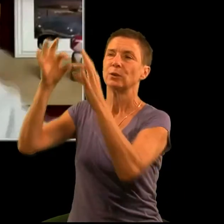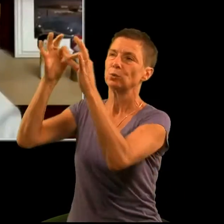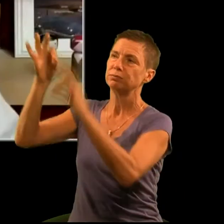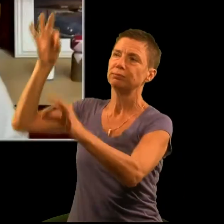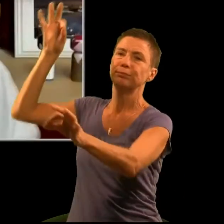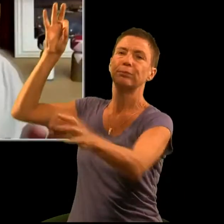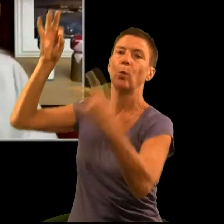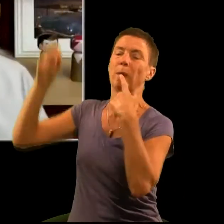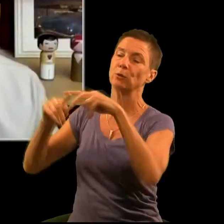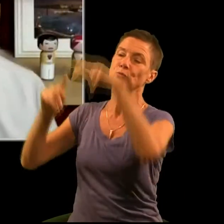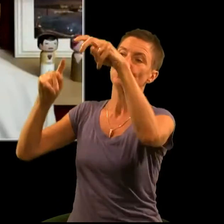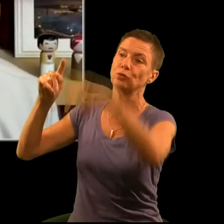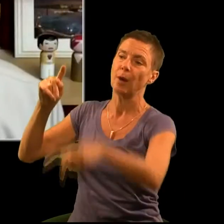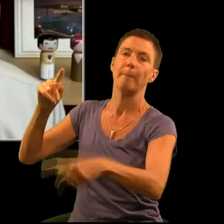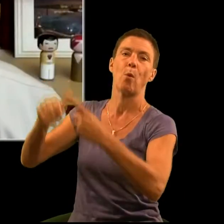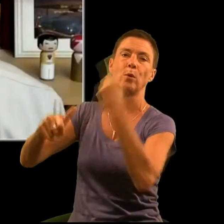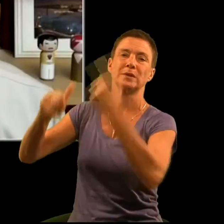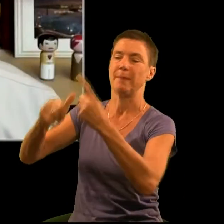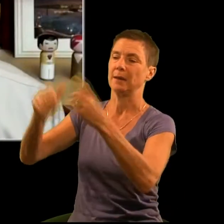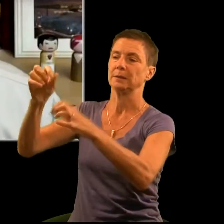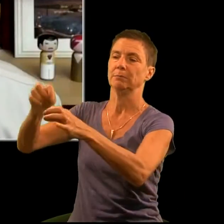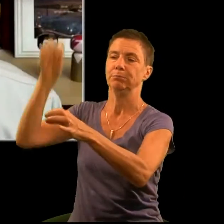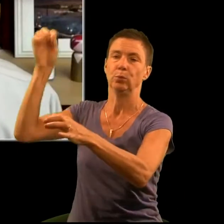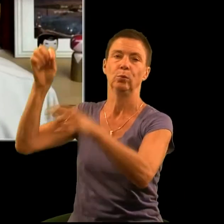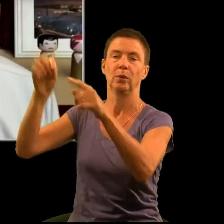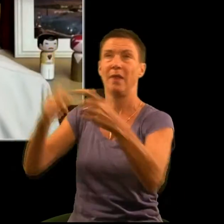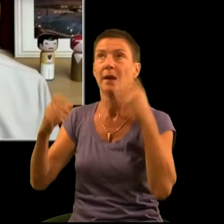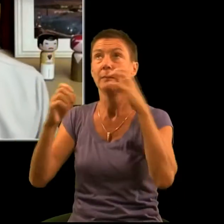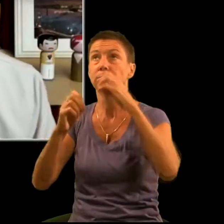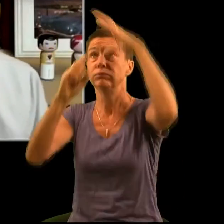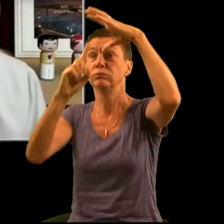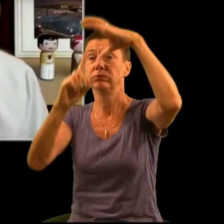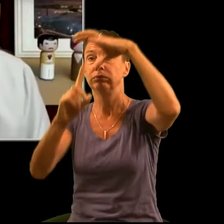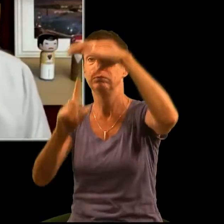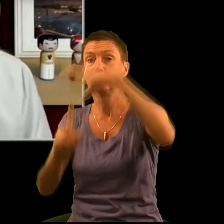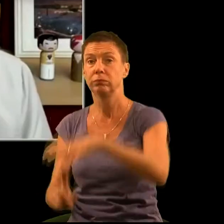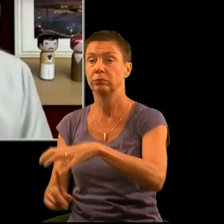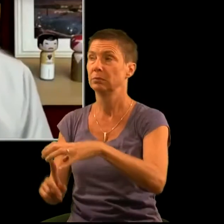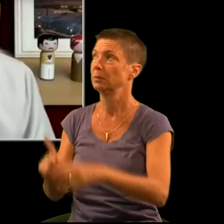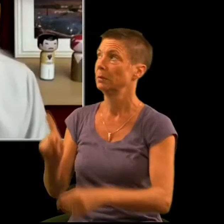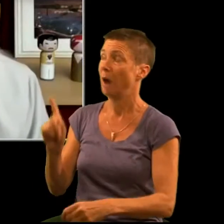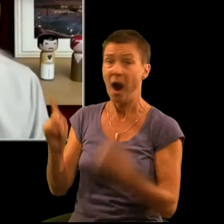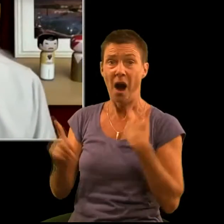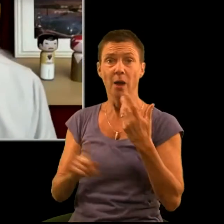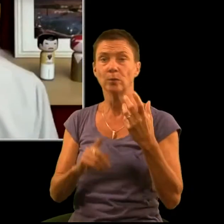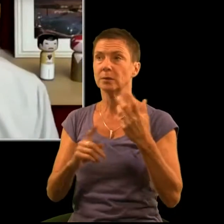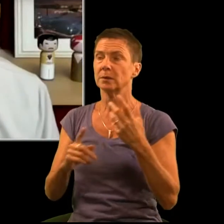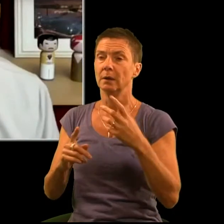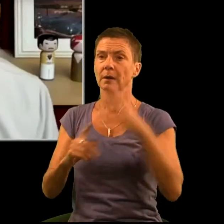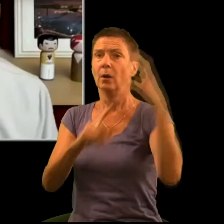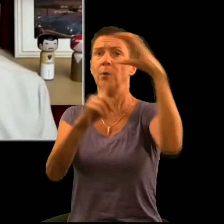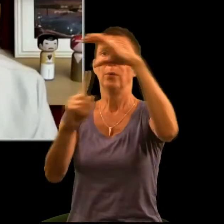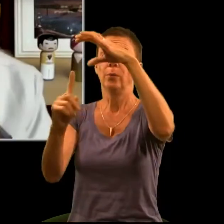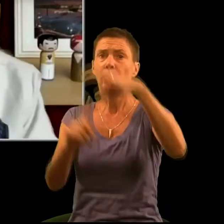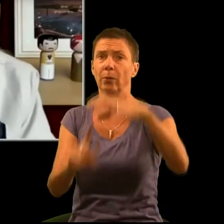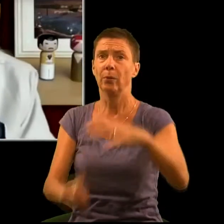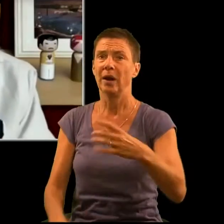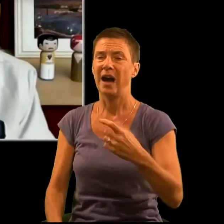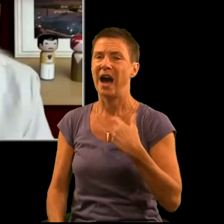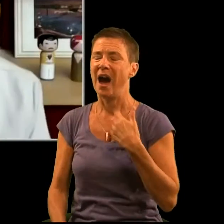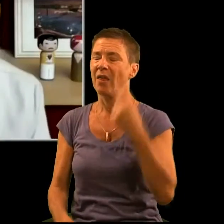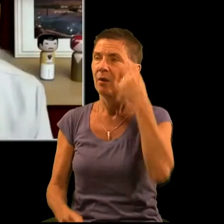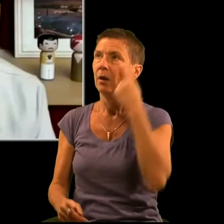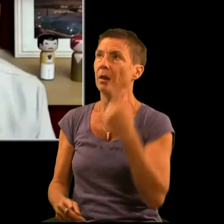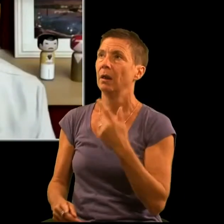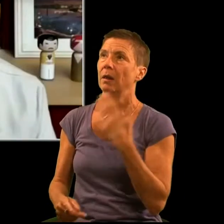and you fall down, and so I did that, and I was going down. I thought, thank God, and then I got a little voice in my